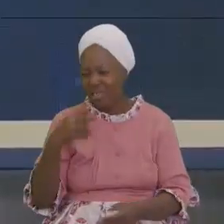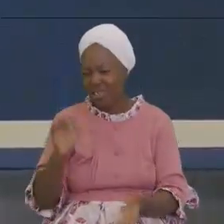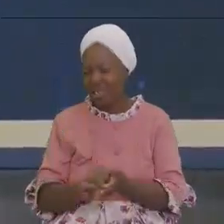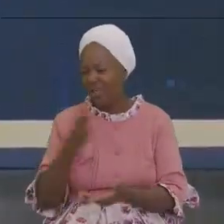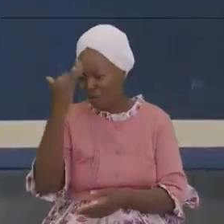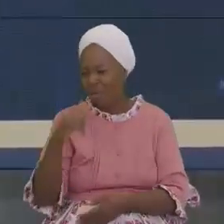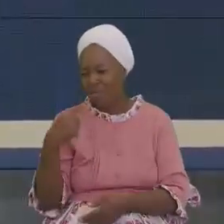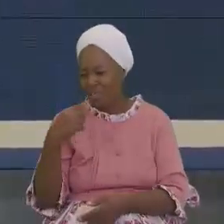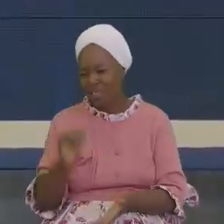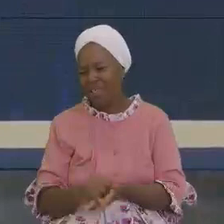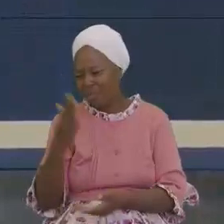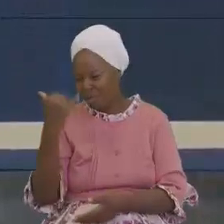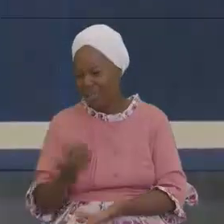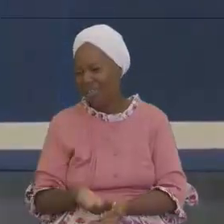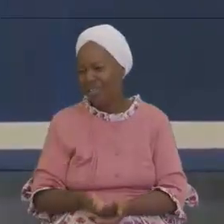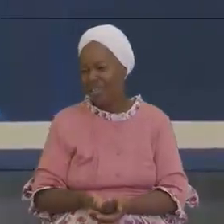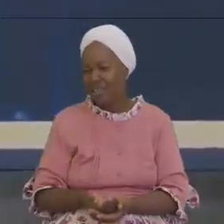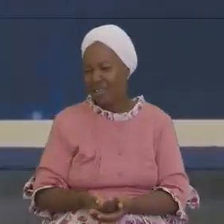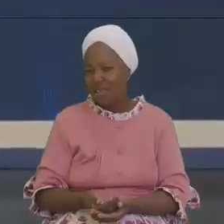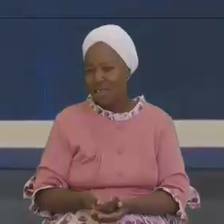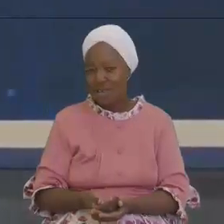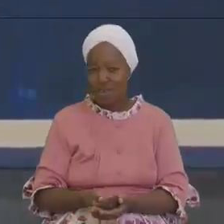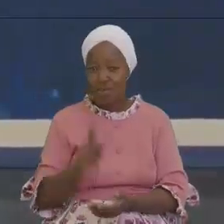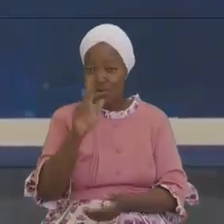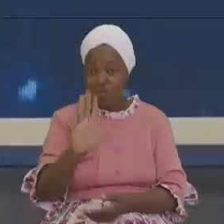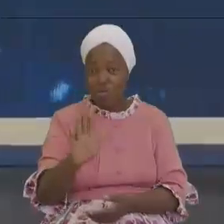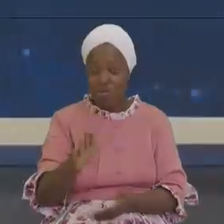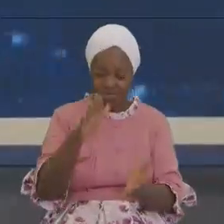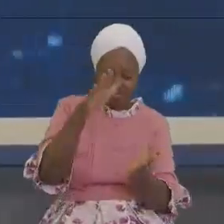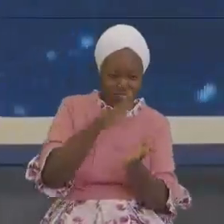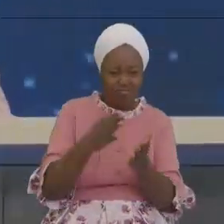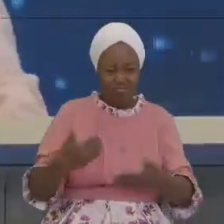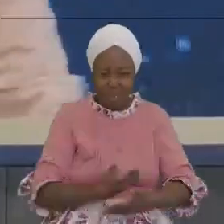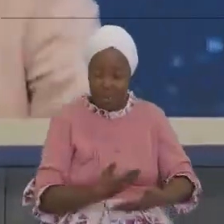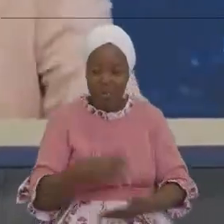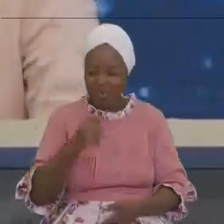Even your little boy will say, papa, how can you say that?